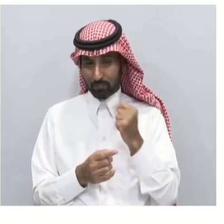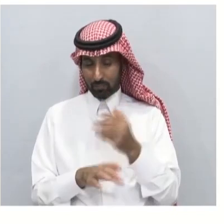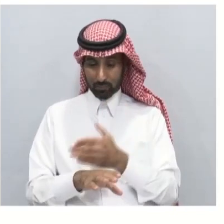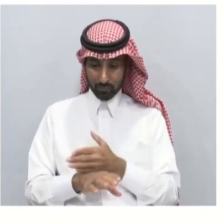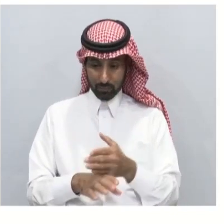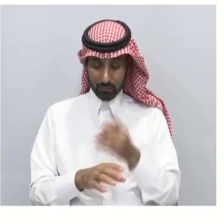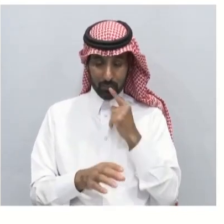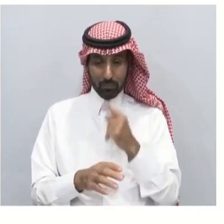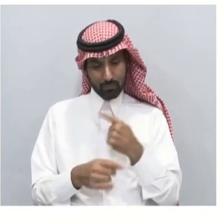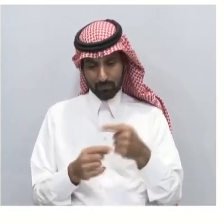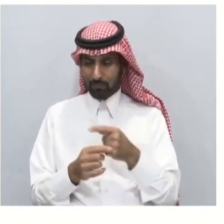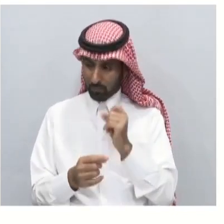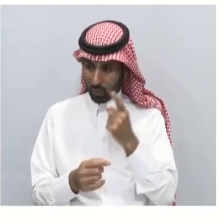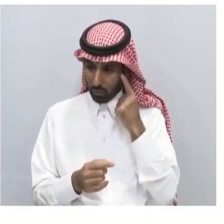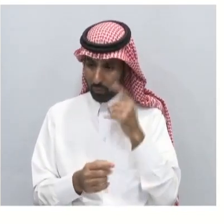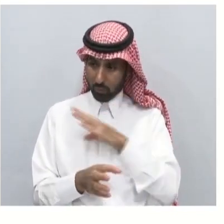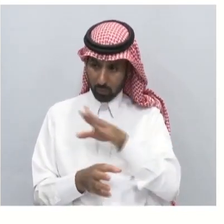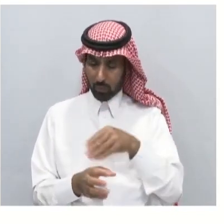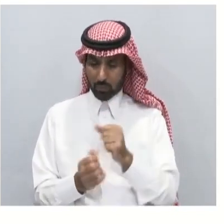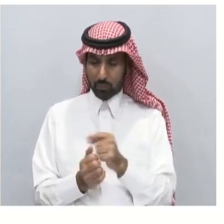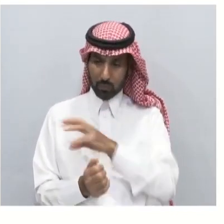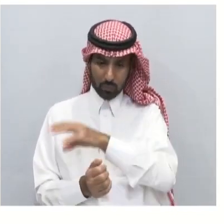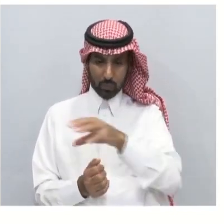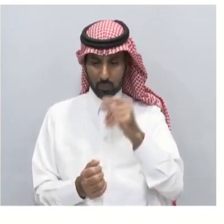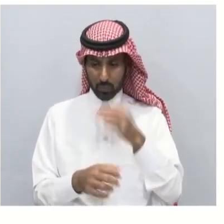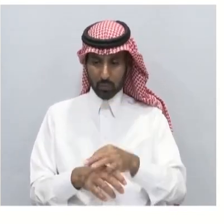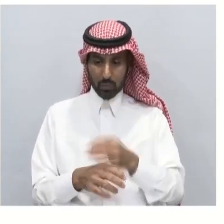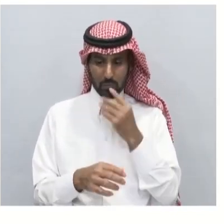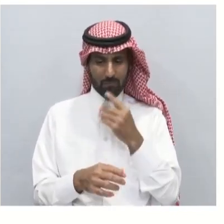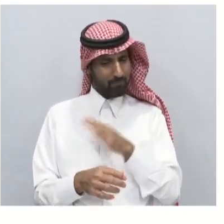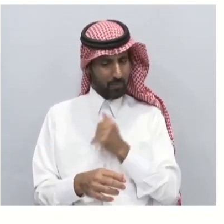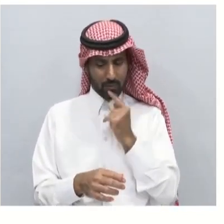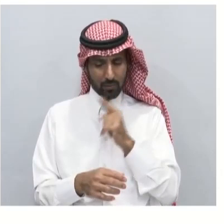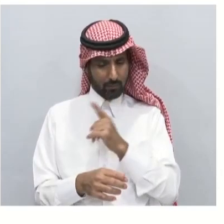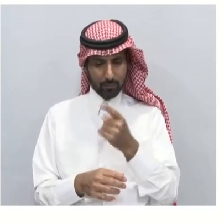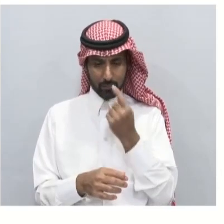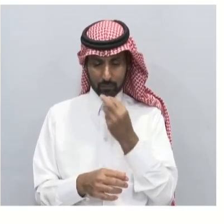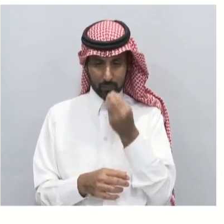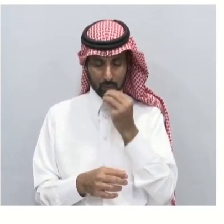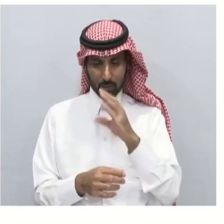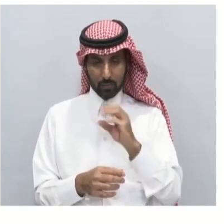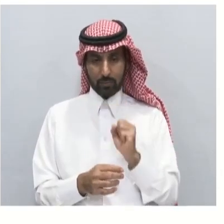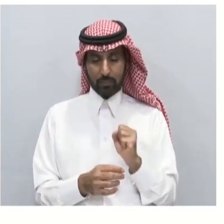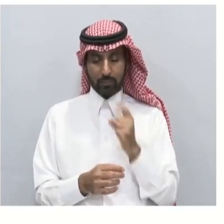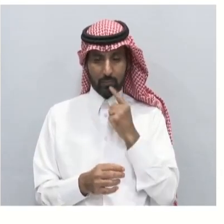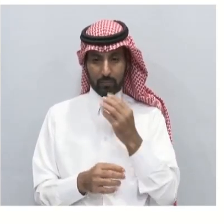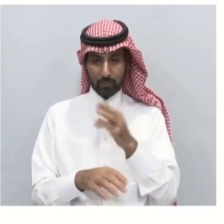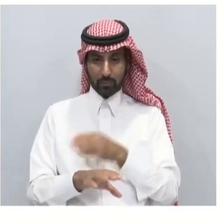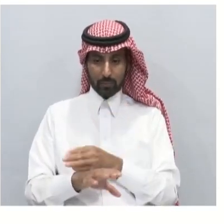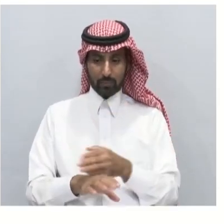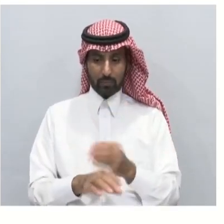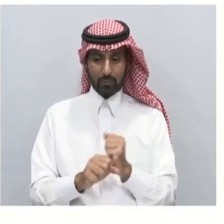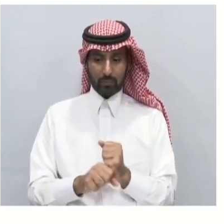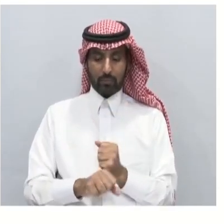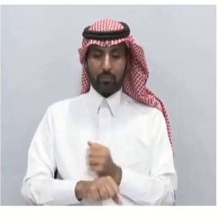can say it isn't common for people to eat late at night. The first one we use gerunds,